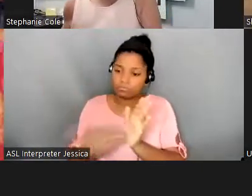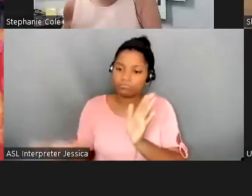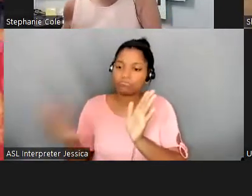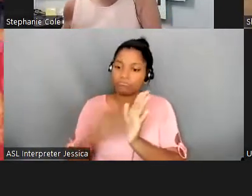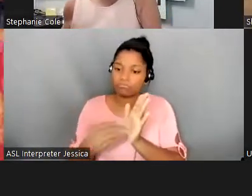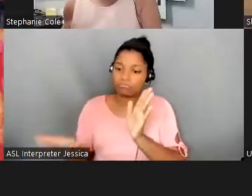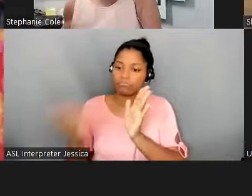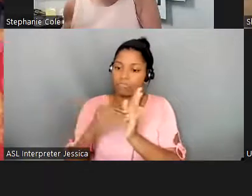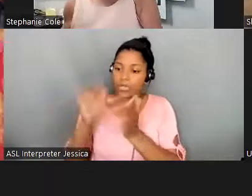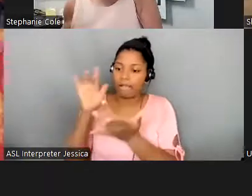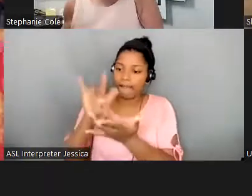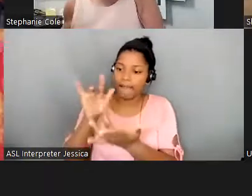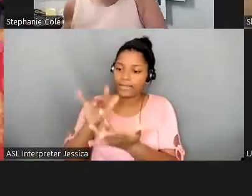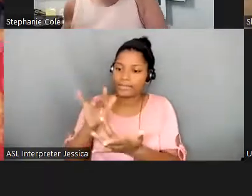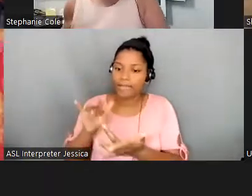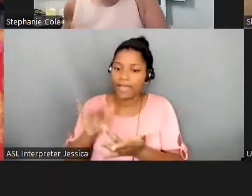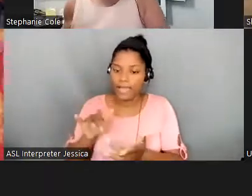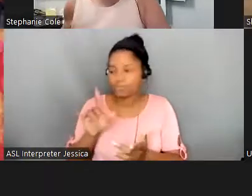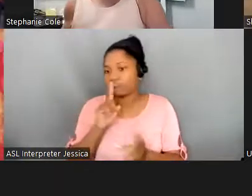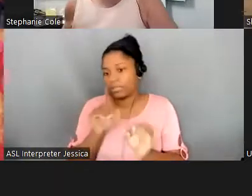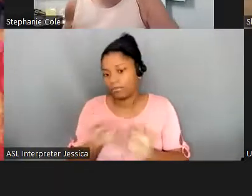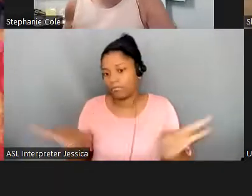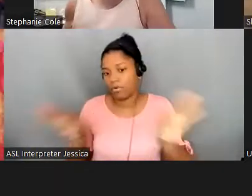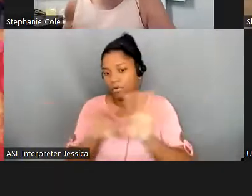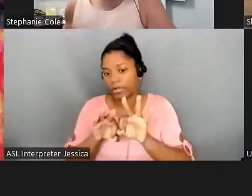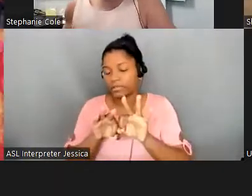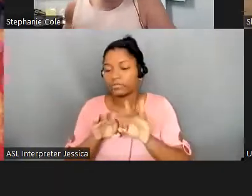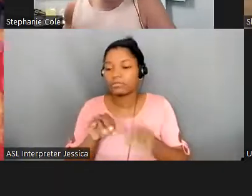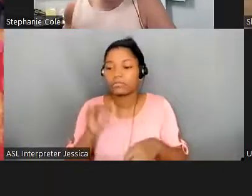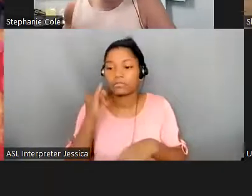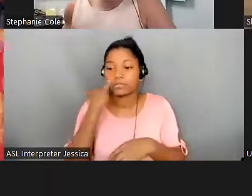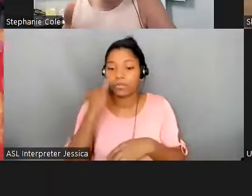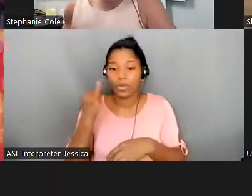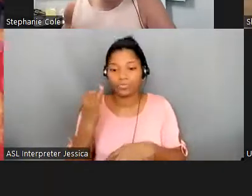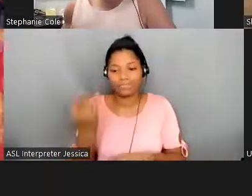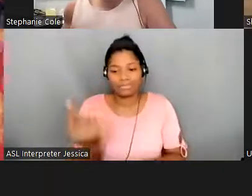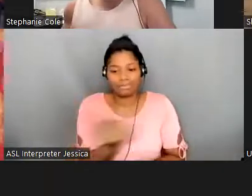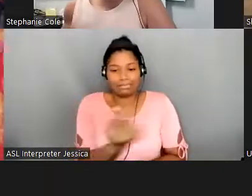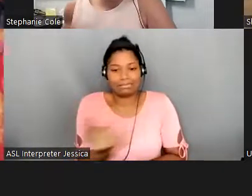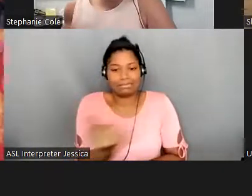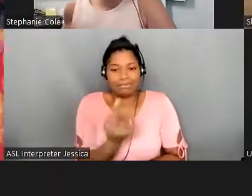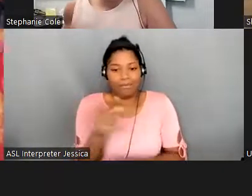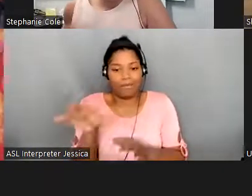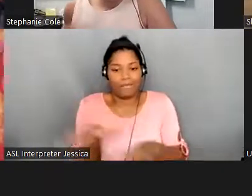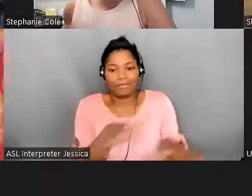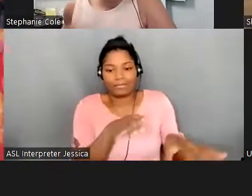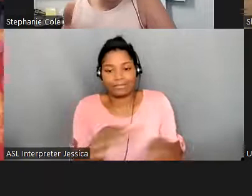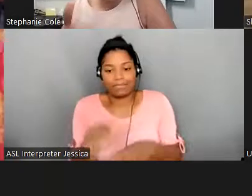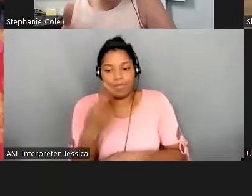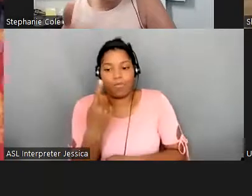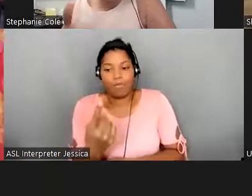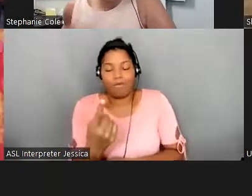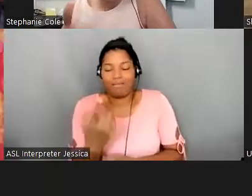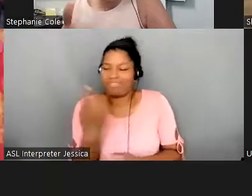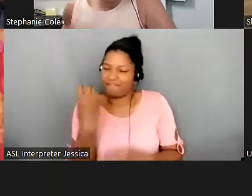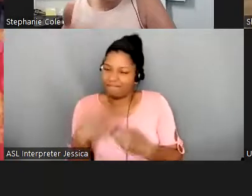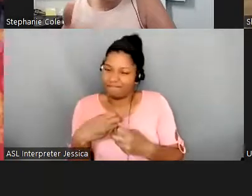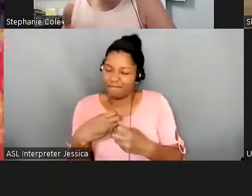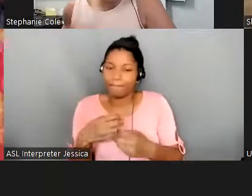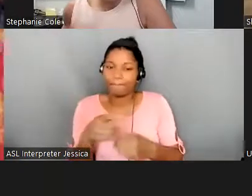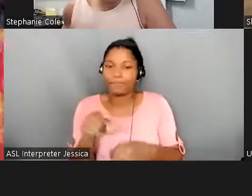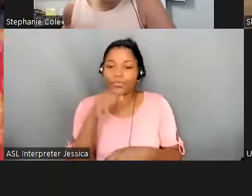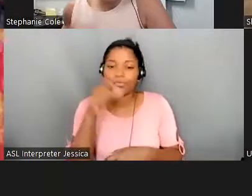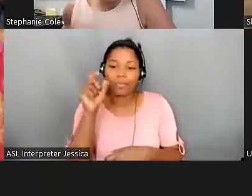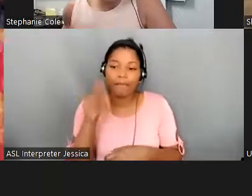It's really hard to build relationships and achieve the benefits with a single activity. But you don't have to make a really